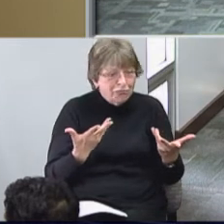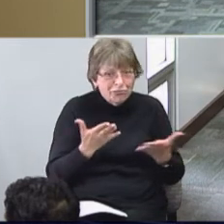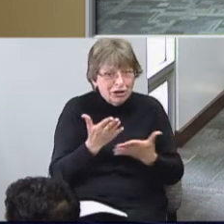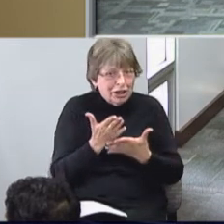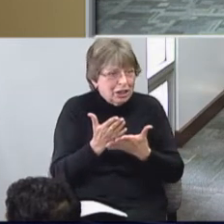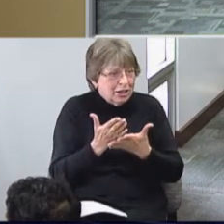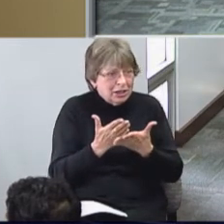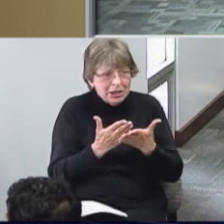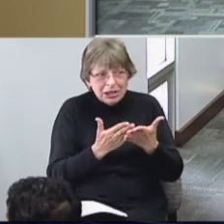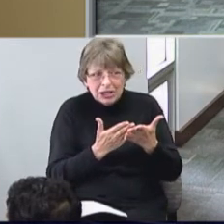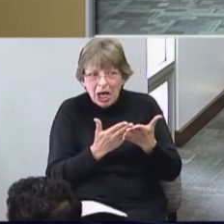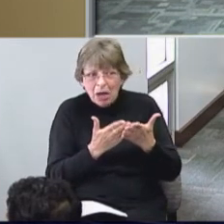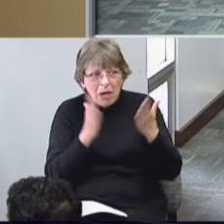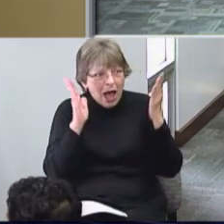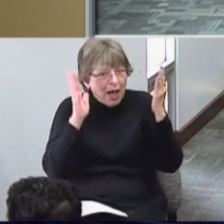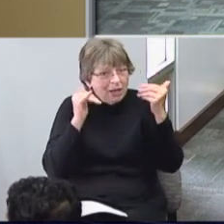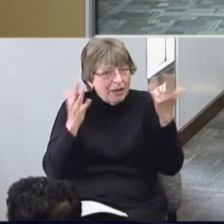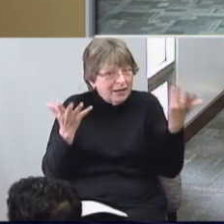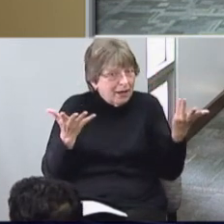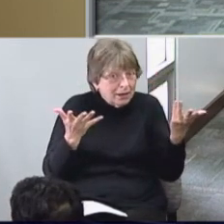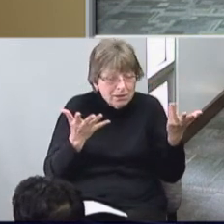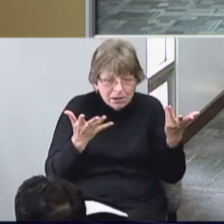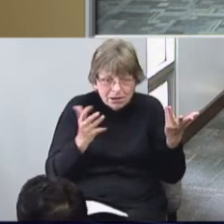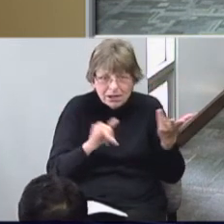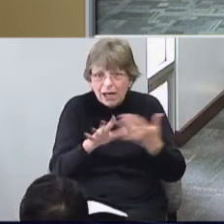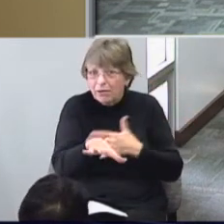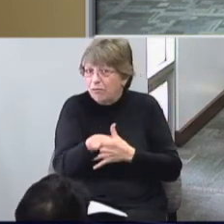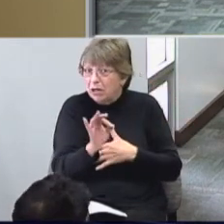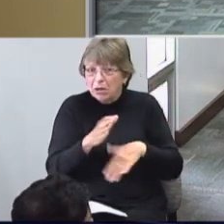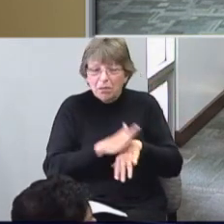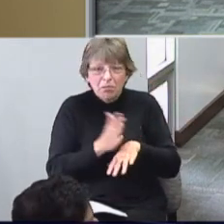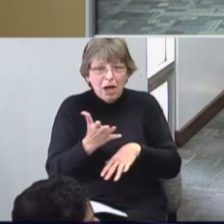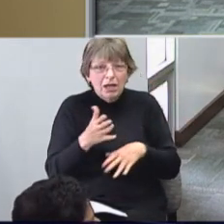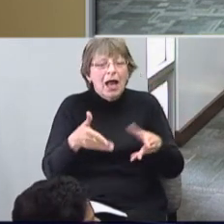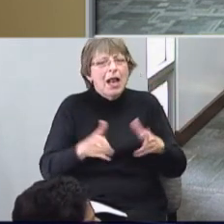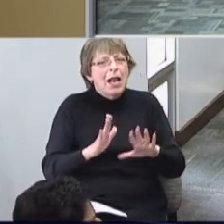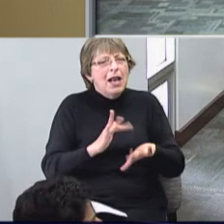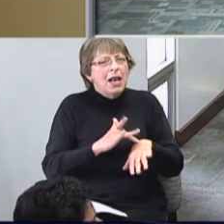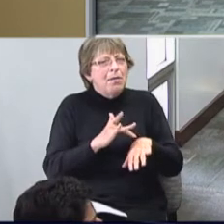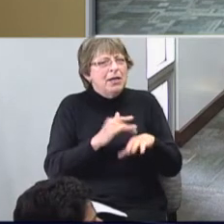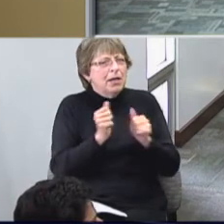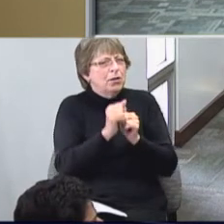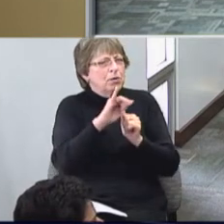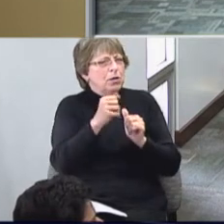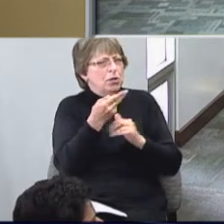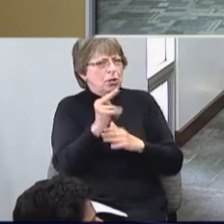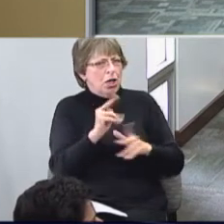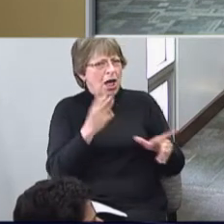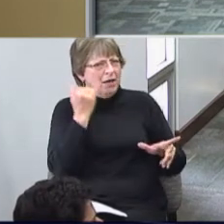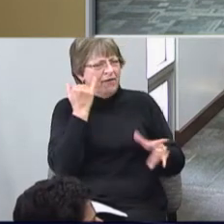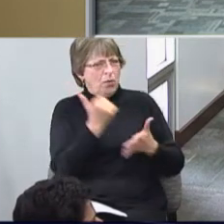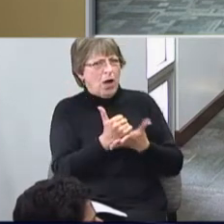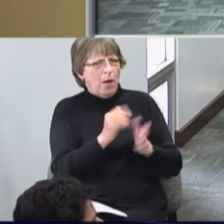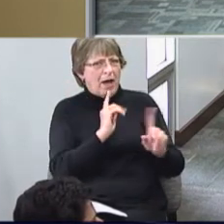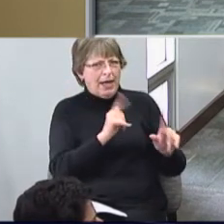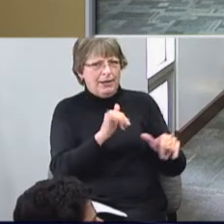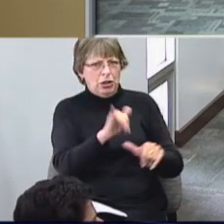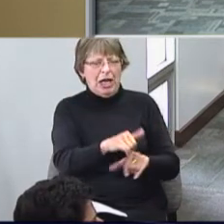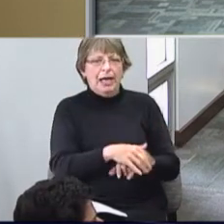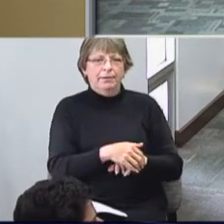far in the process that you've picked up on? Let me touch, and then John, if you'll help answer this